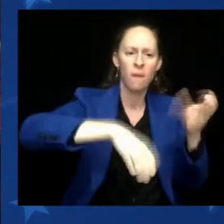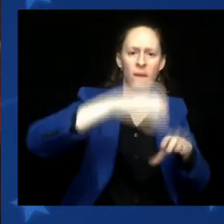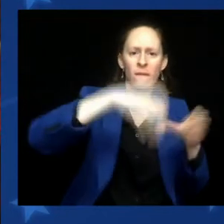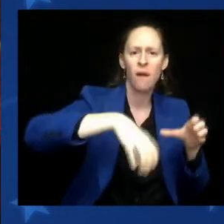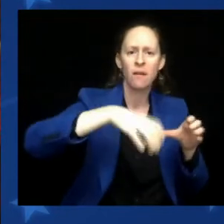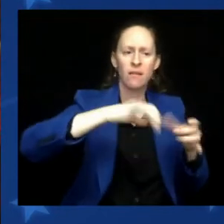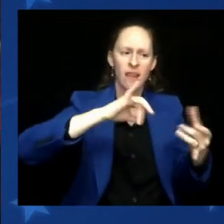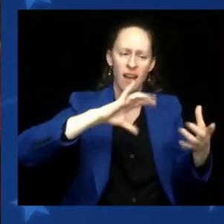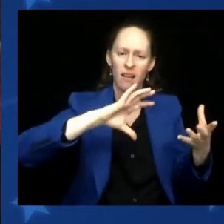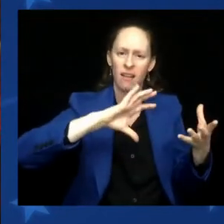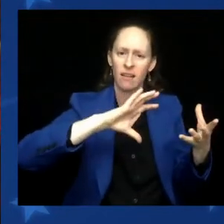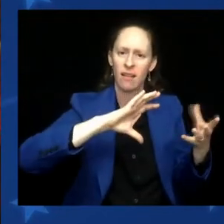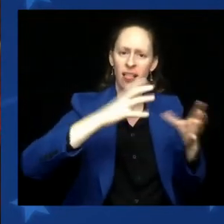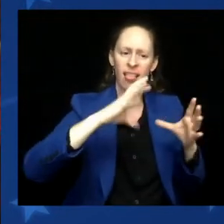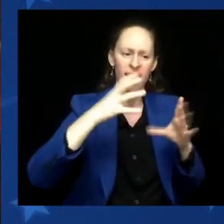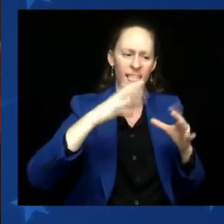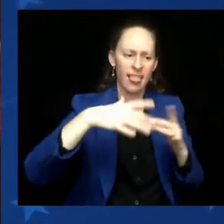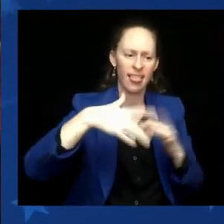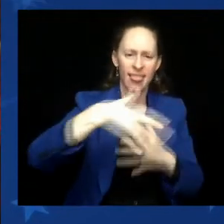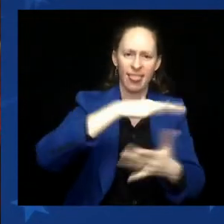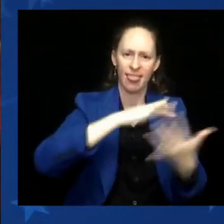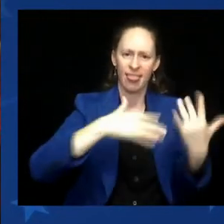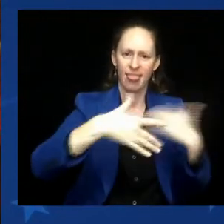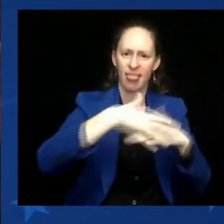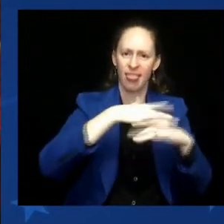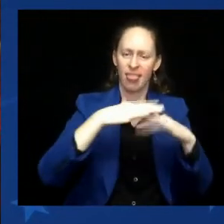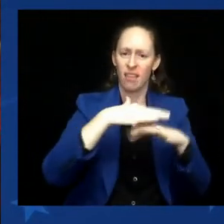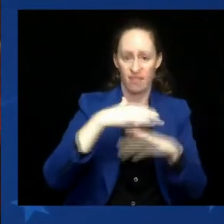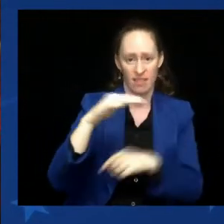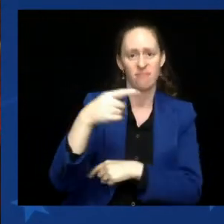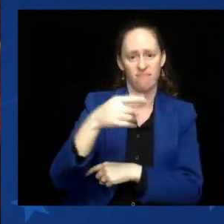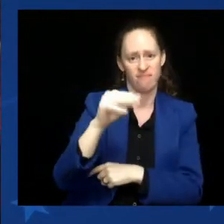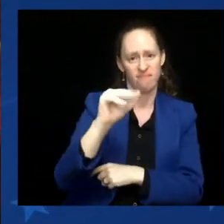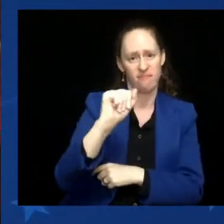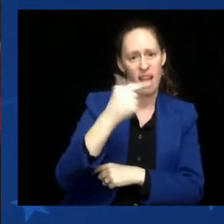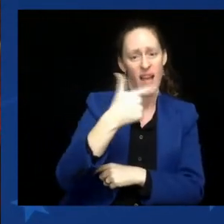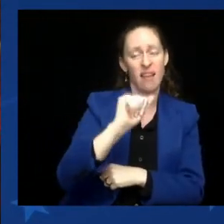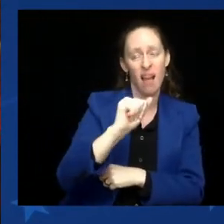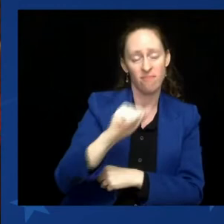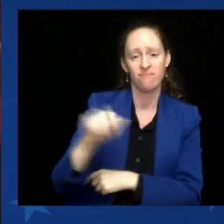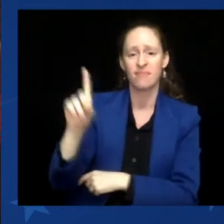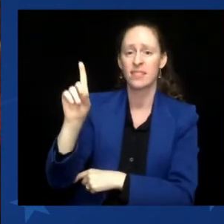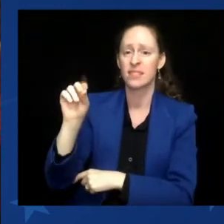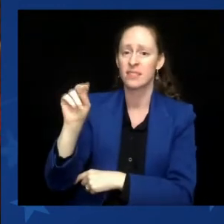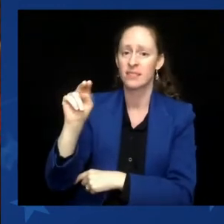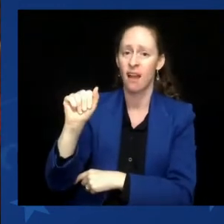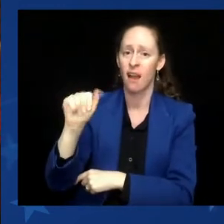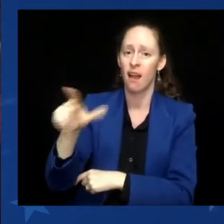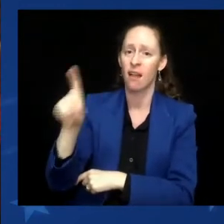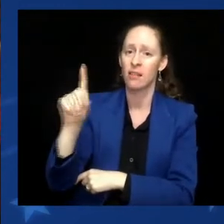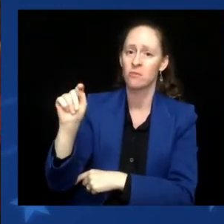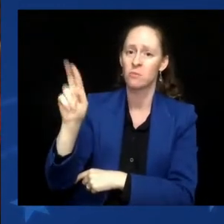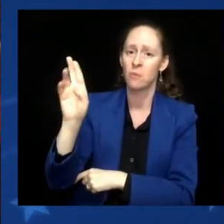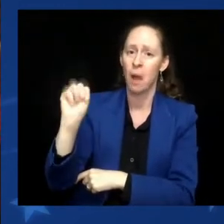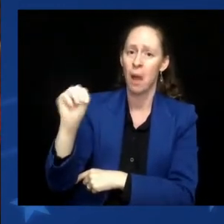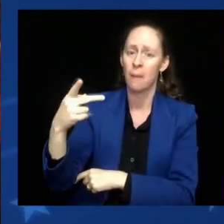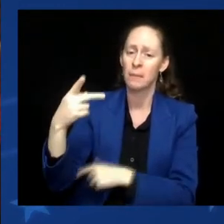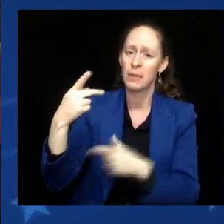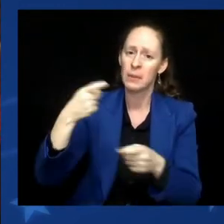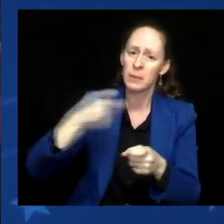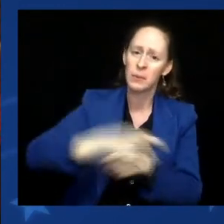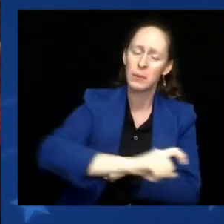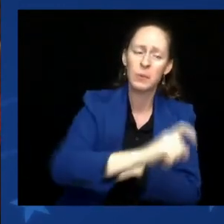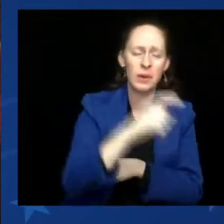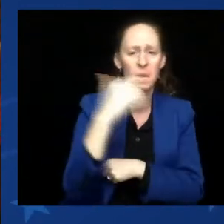These are hard things. But I'm an American president, not a president of red America,